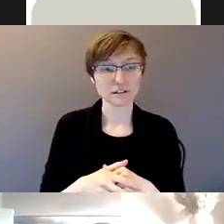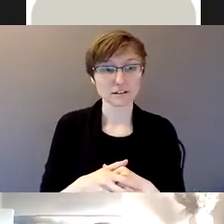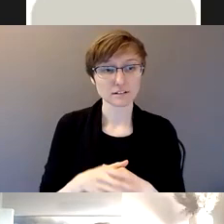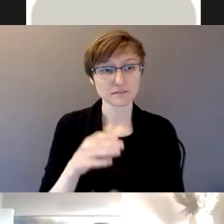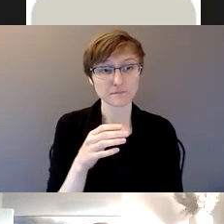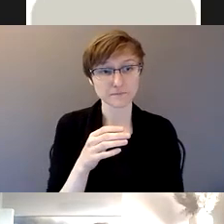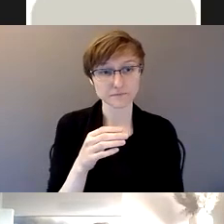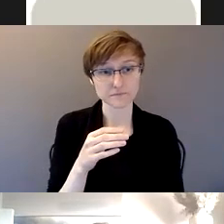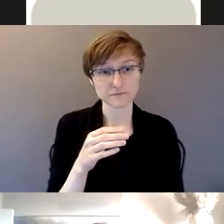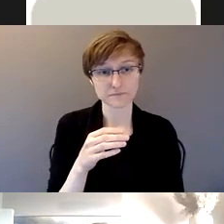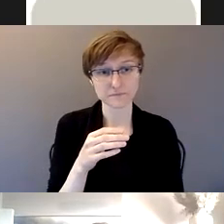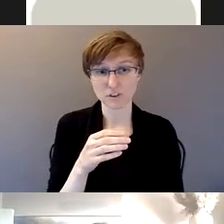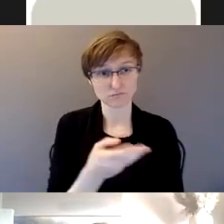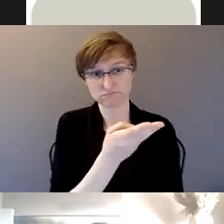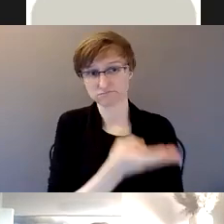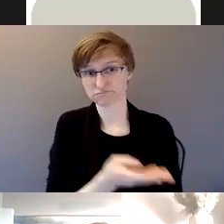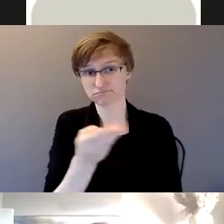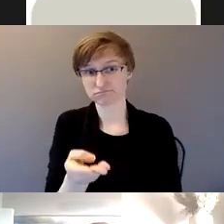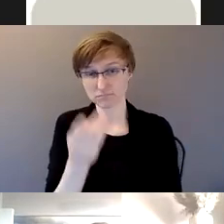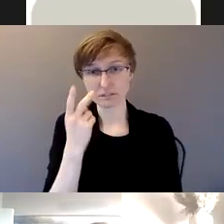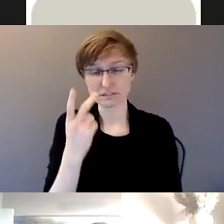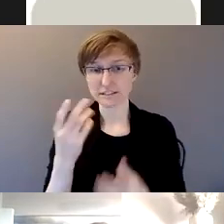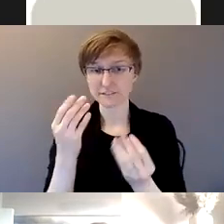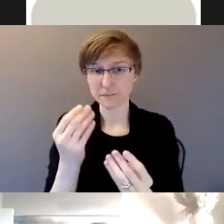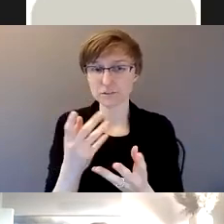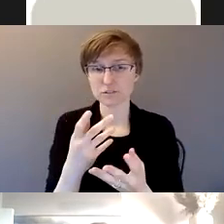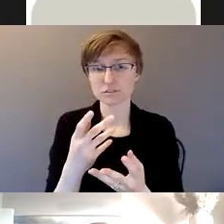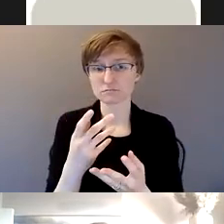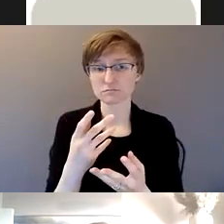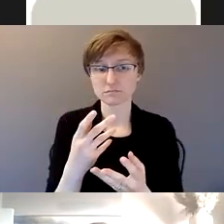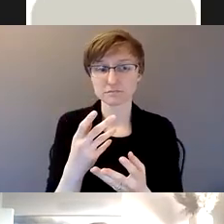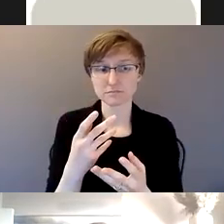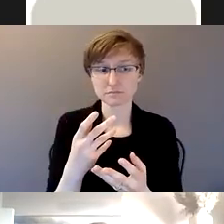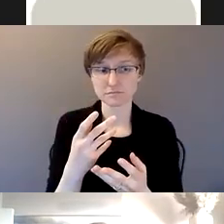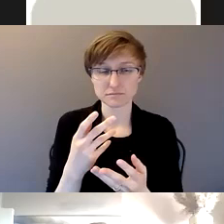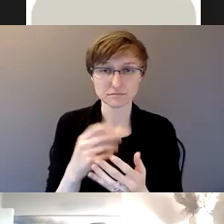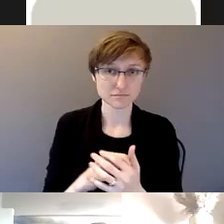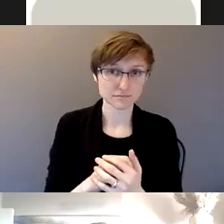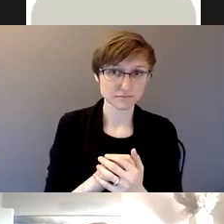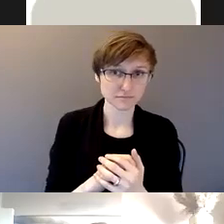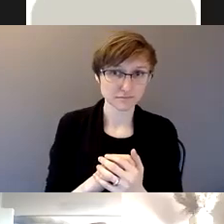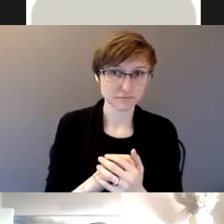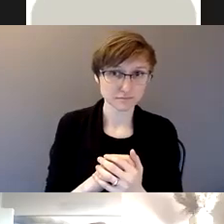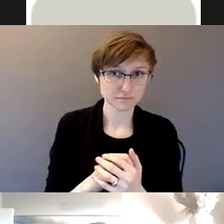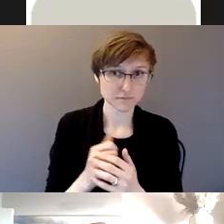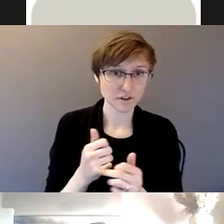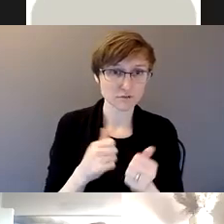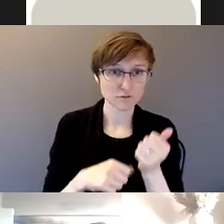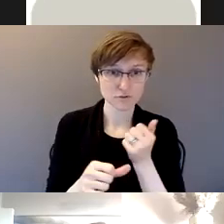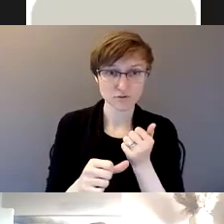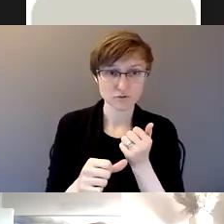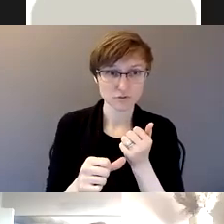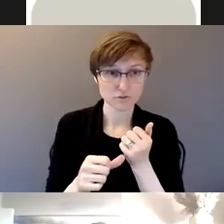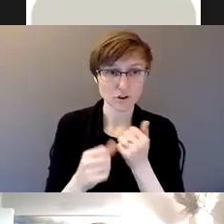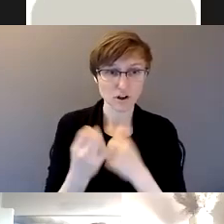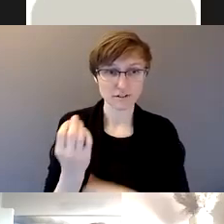and advocate on behalf of individuals. I'm part of Legal Aid Ontario. Obviously, United Public